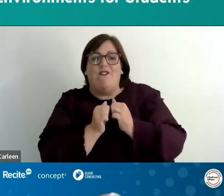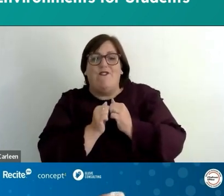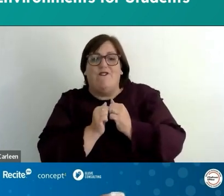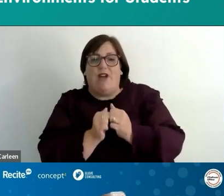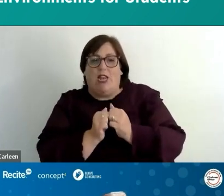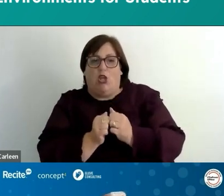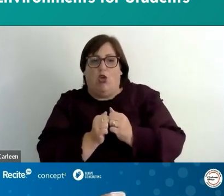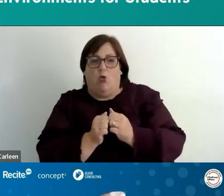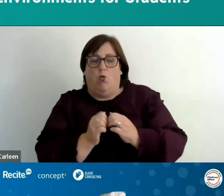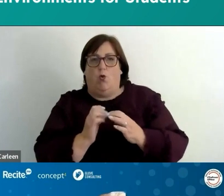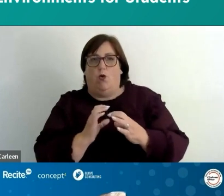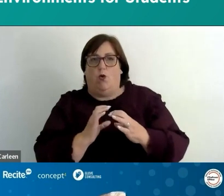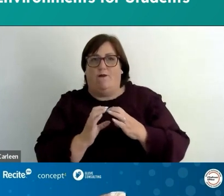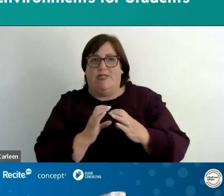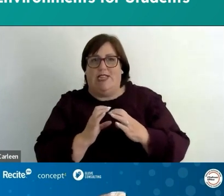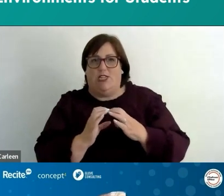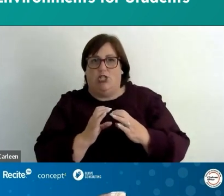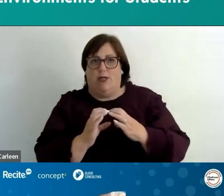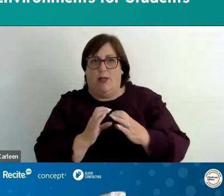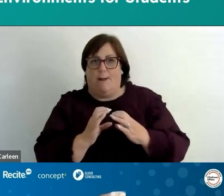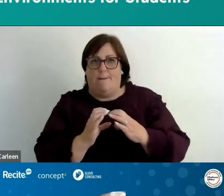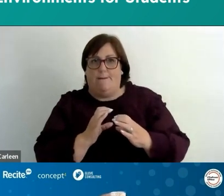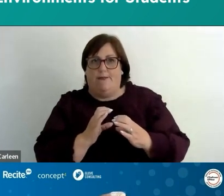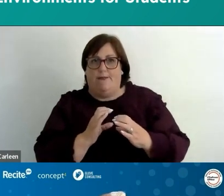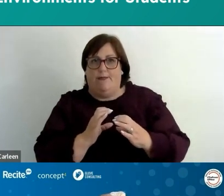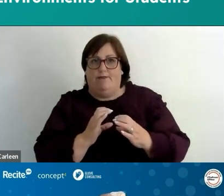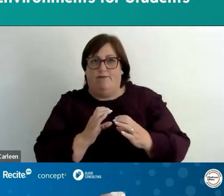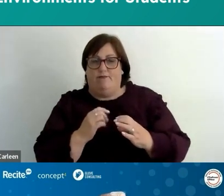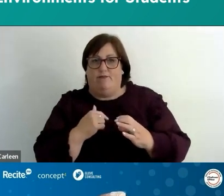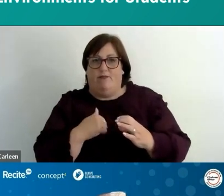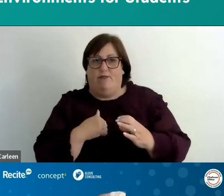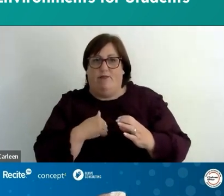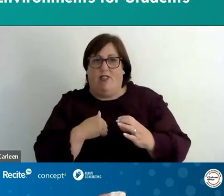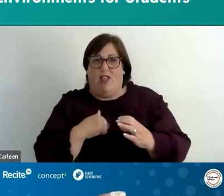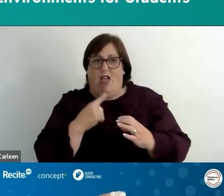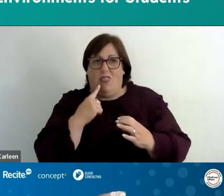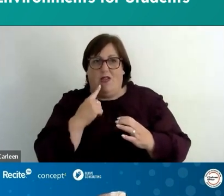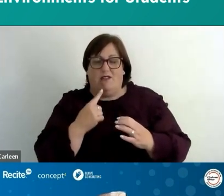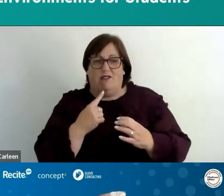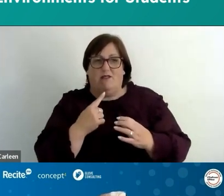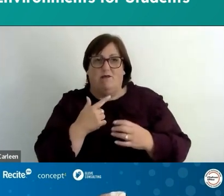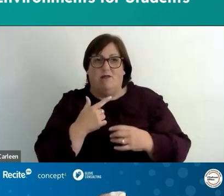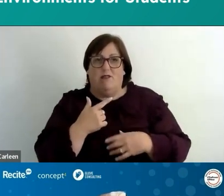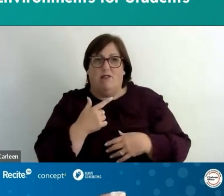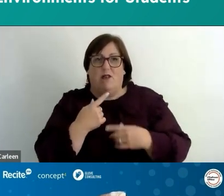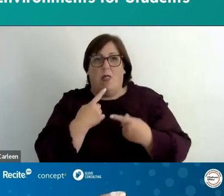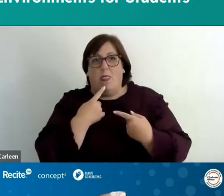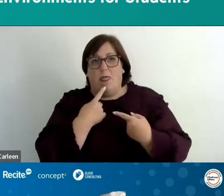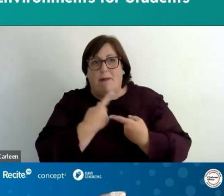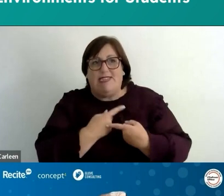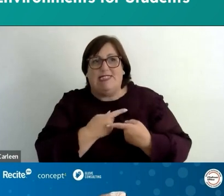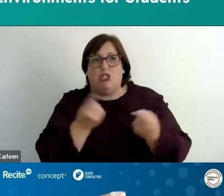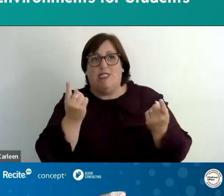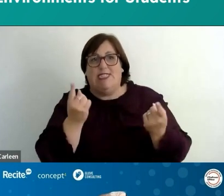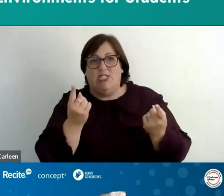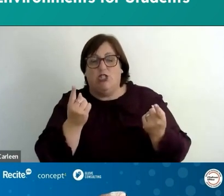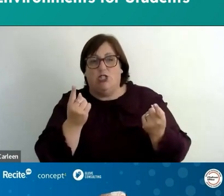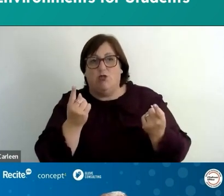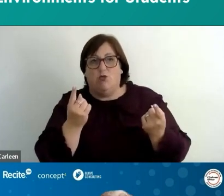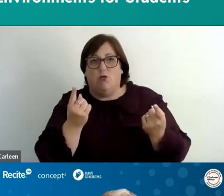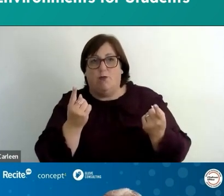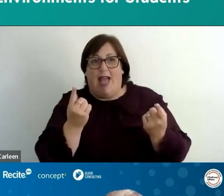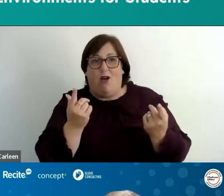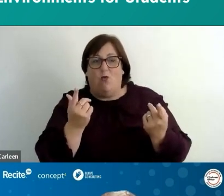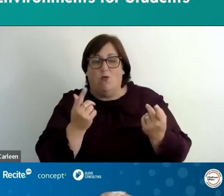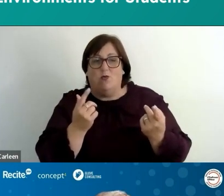content, and I think I said before, I look for content, the quality of prose getting a message across. So it's the balance between that and